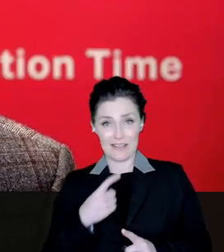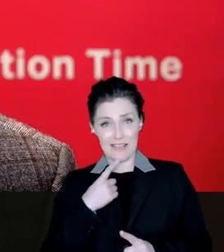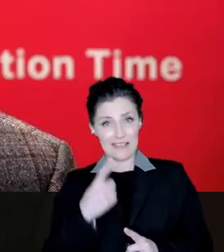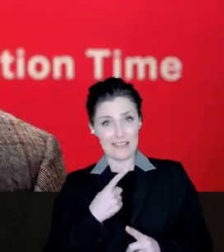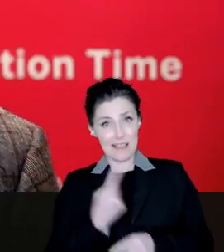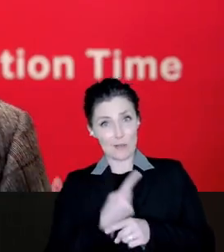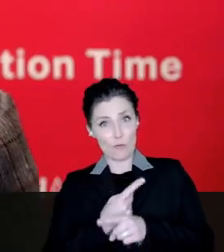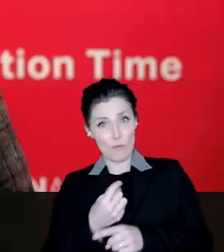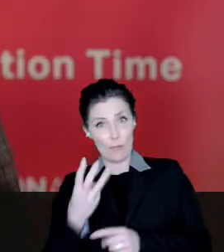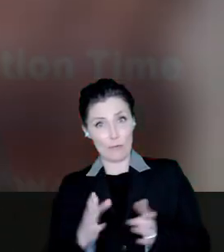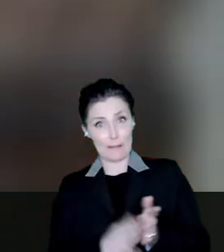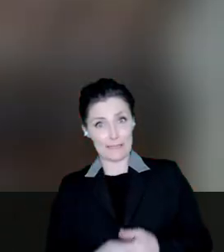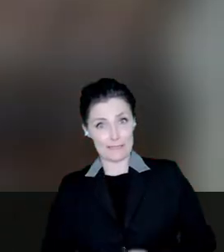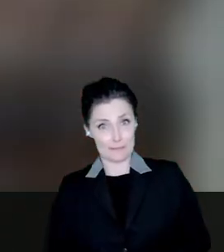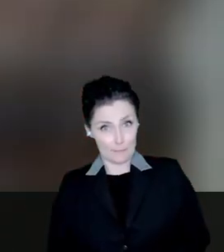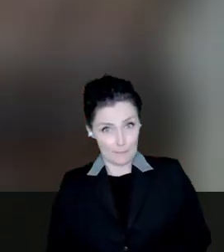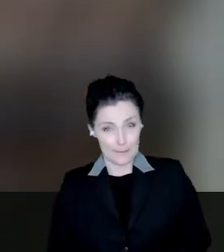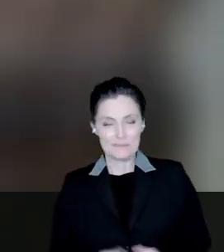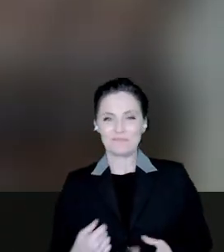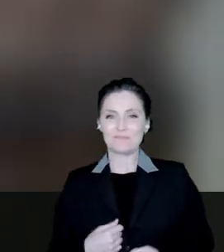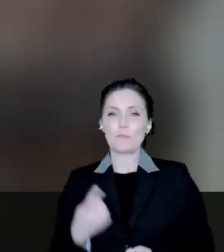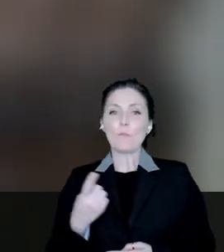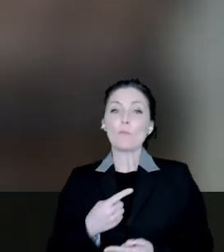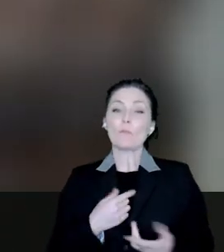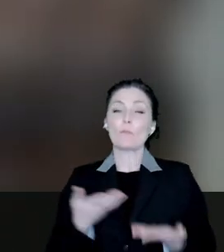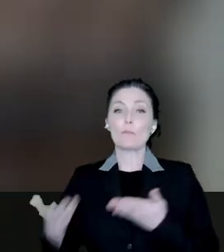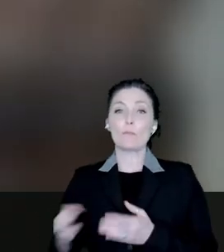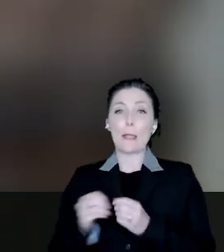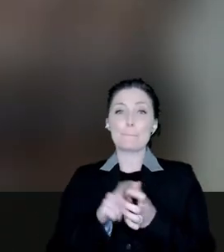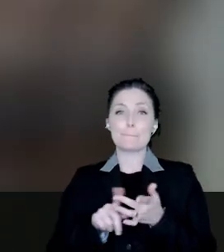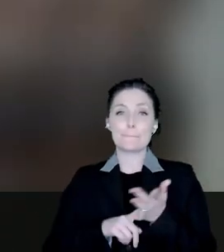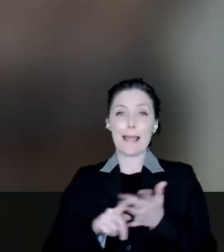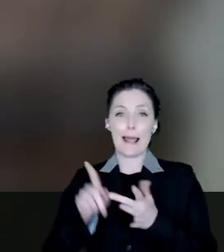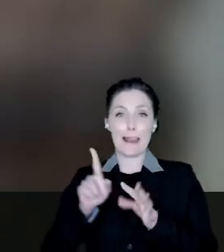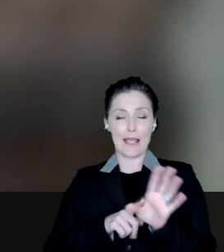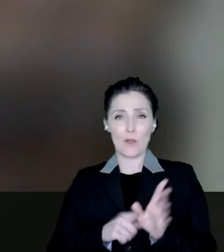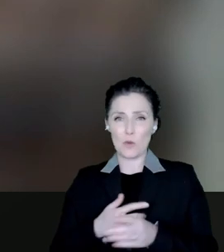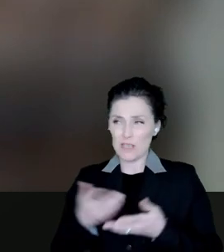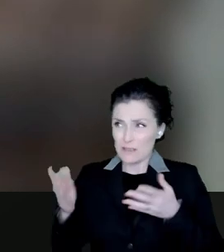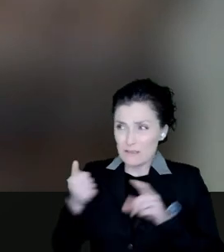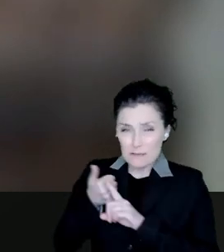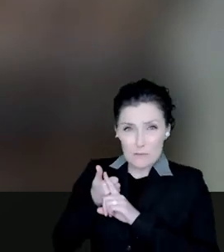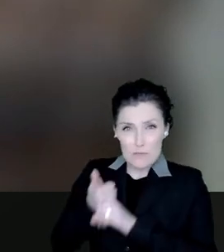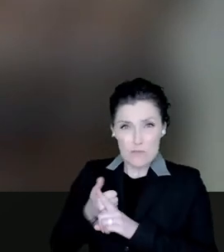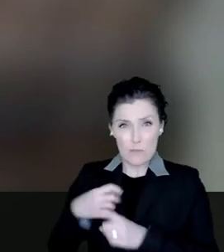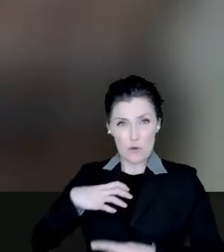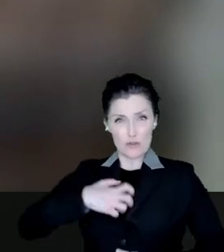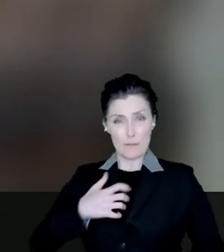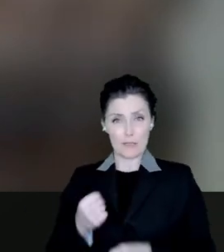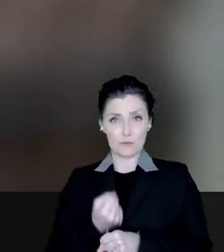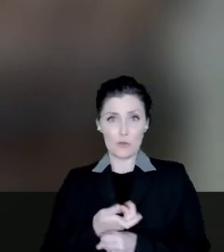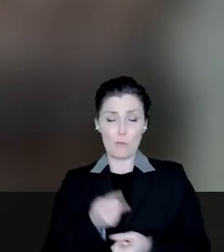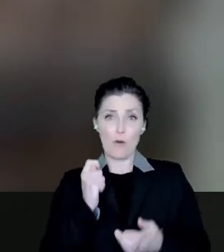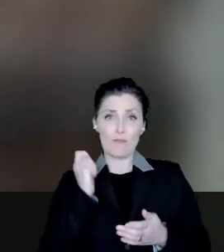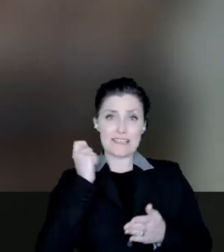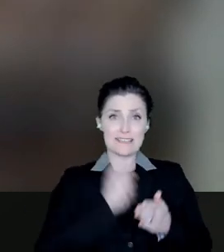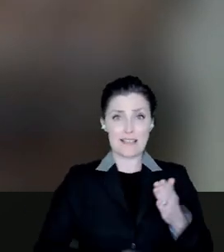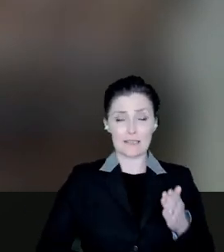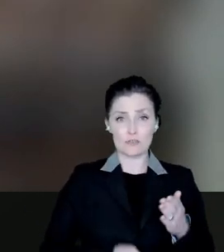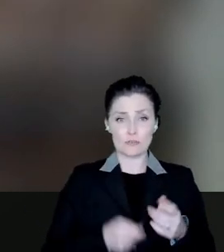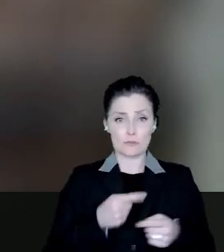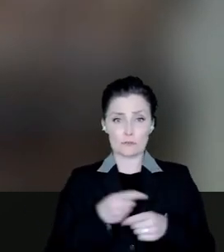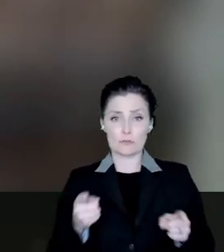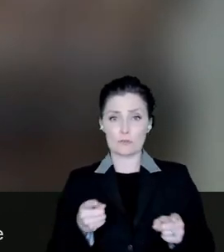Thank you, Chair. Just to be quick, we need to push the Mayor to do more around sanction detections, and the rates are very low. If you're from the